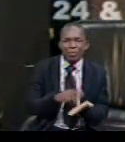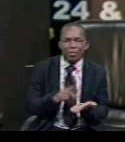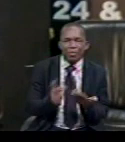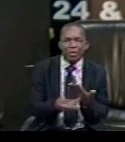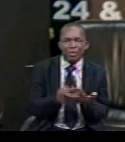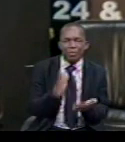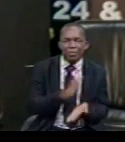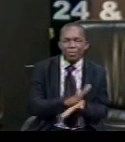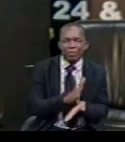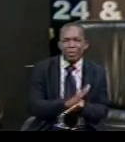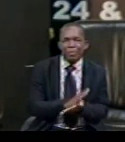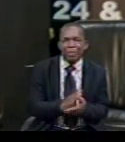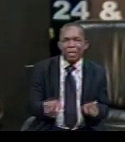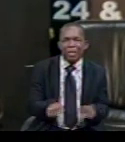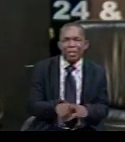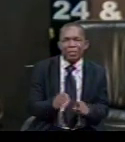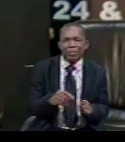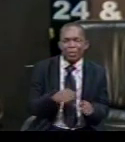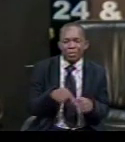congregational song.